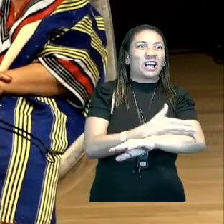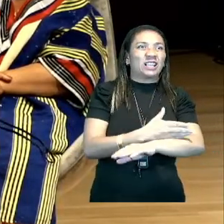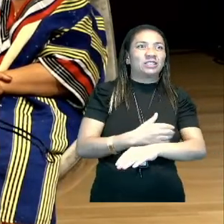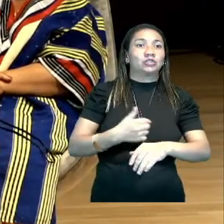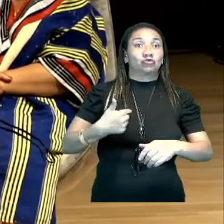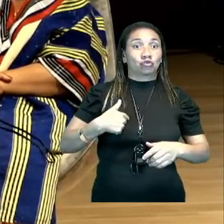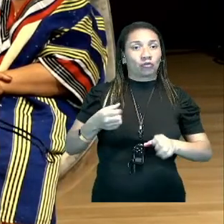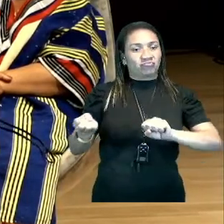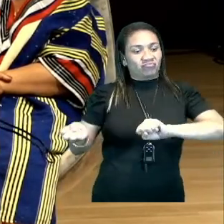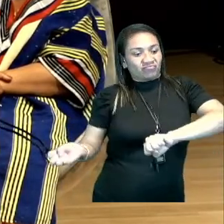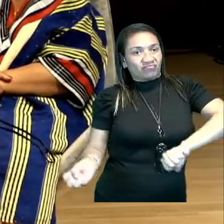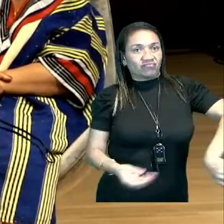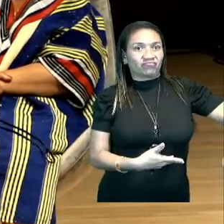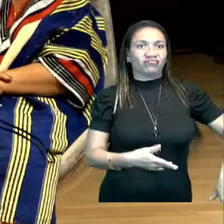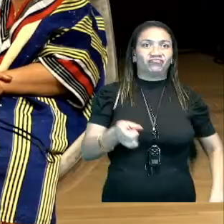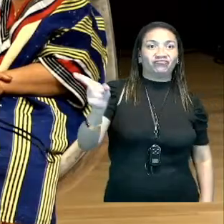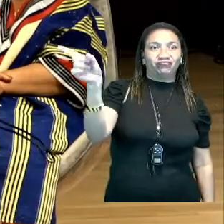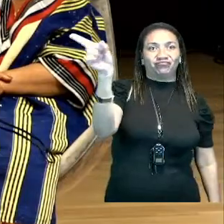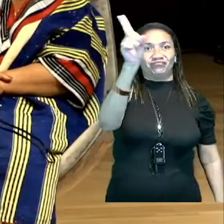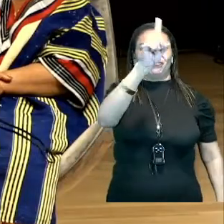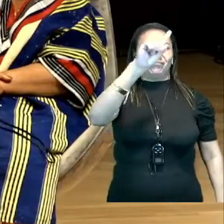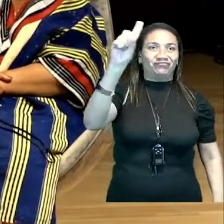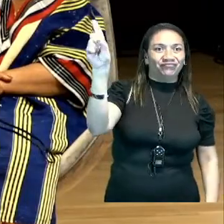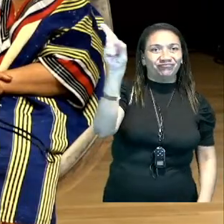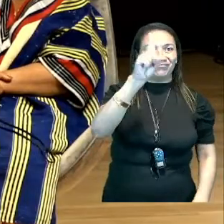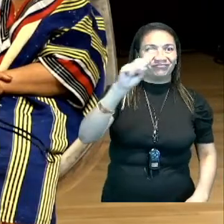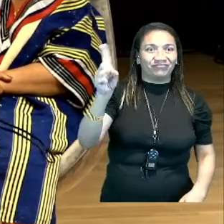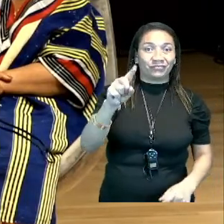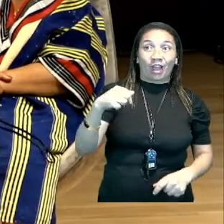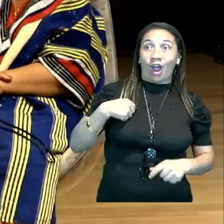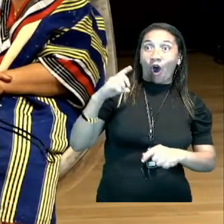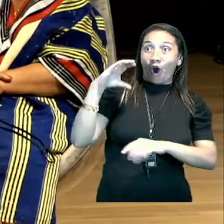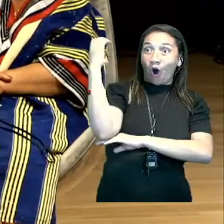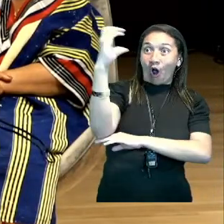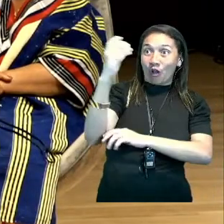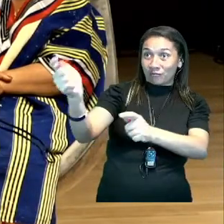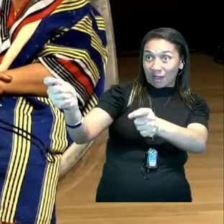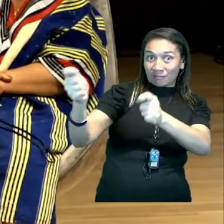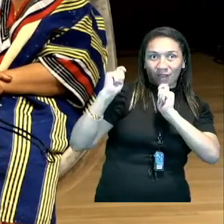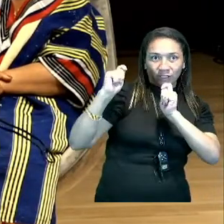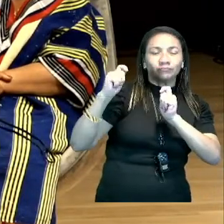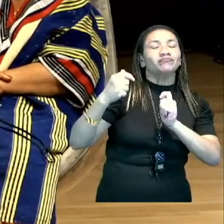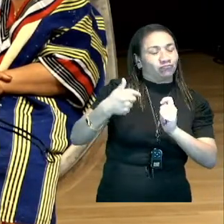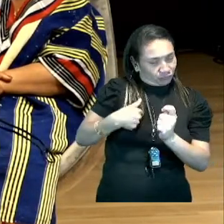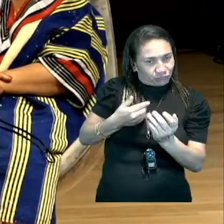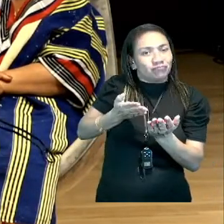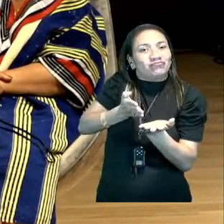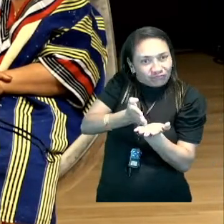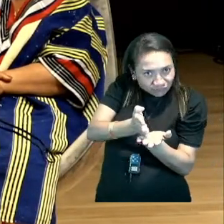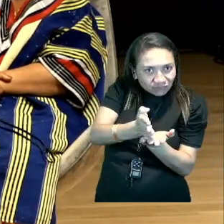have. It is not true that I will resign to the mandate given to me by the Colombian people.